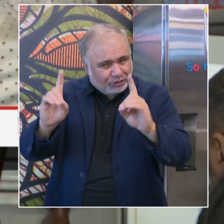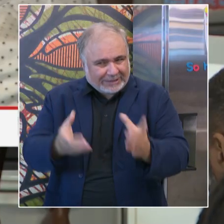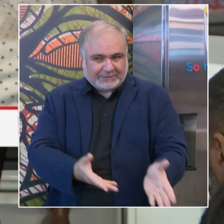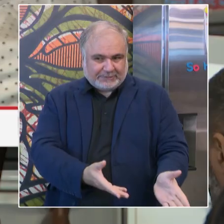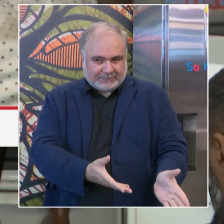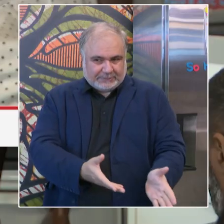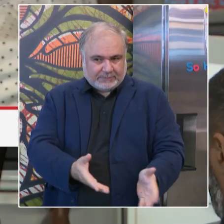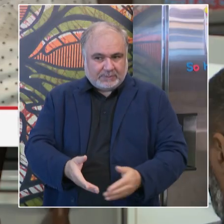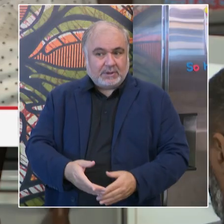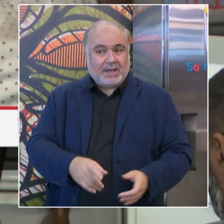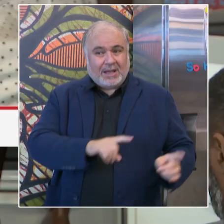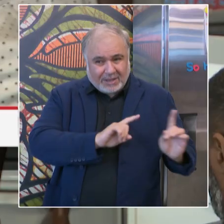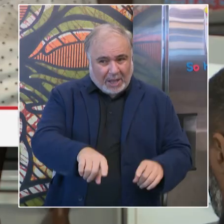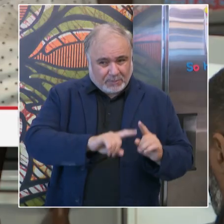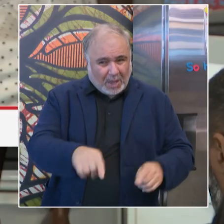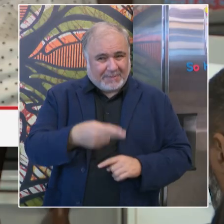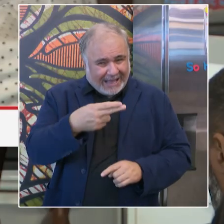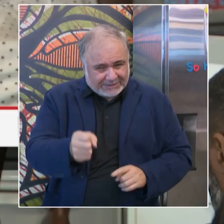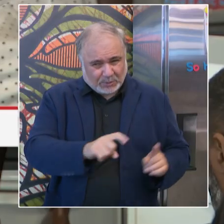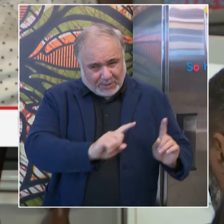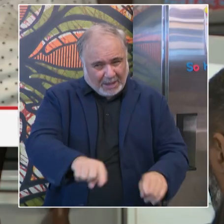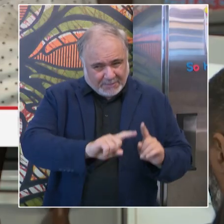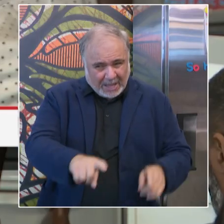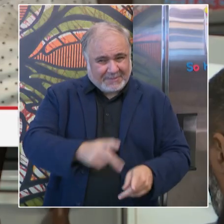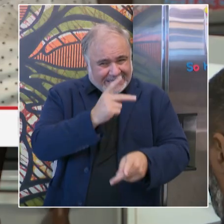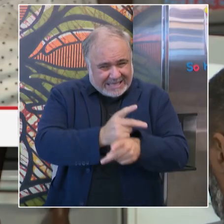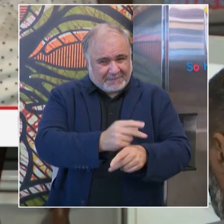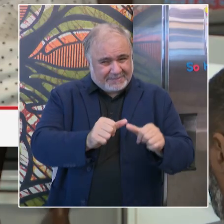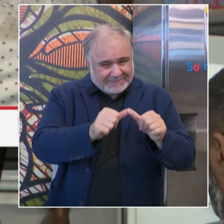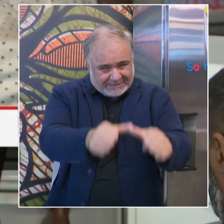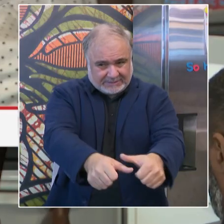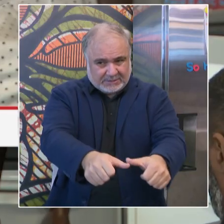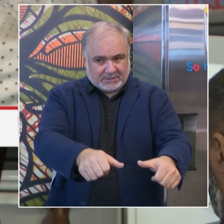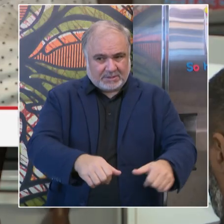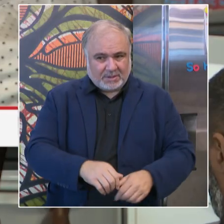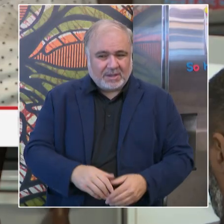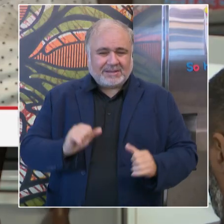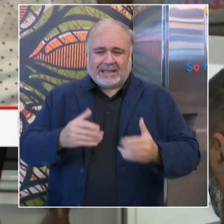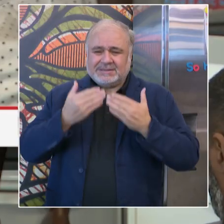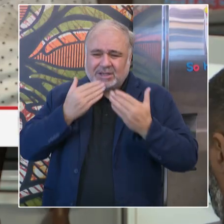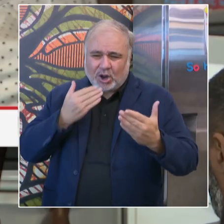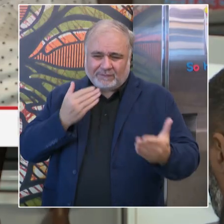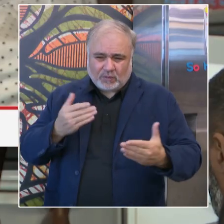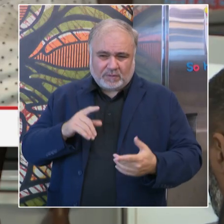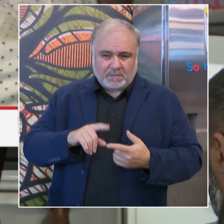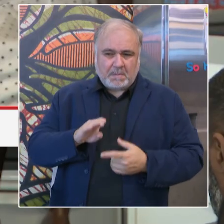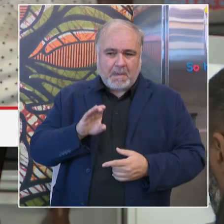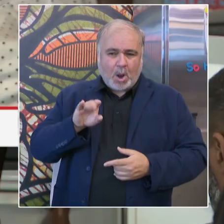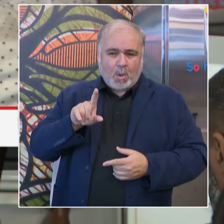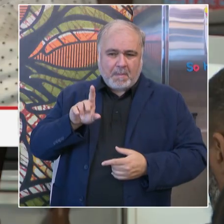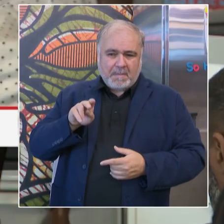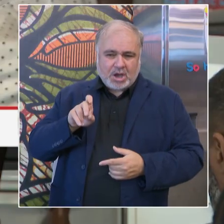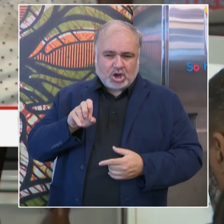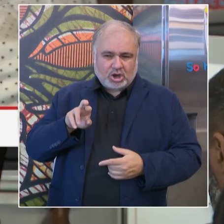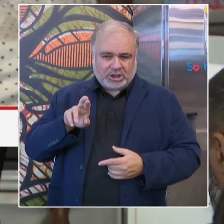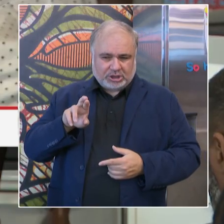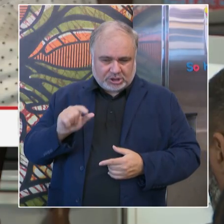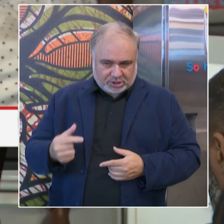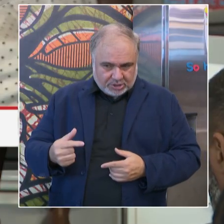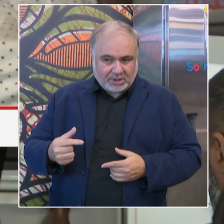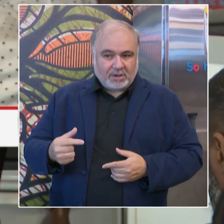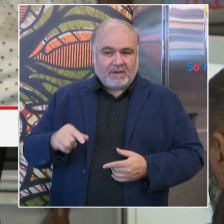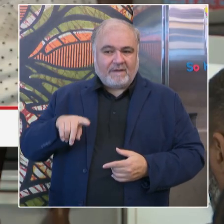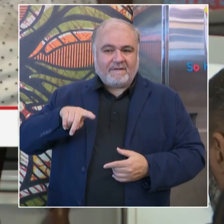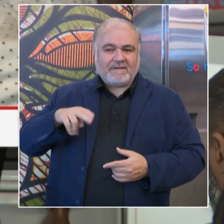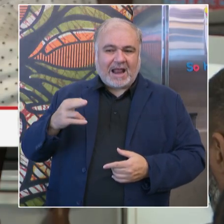to school. And that's why we're so grateful to Bloomberg Philanthropies for this investment. And even